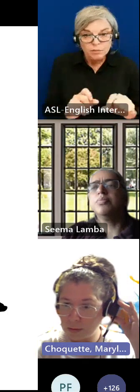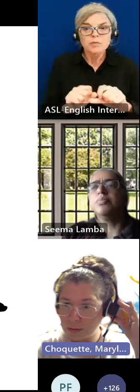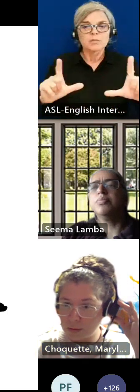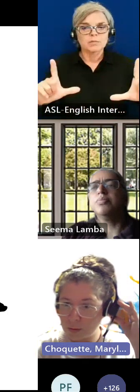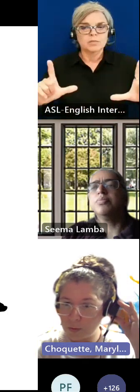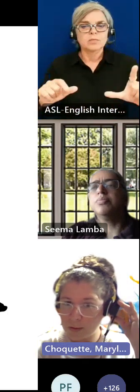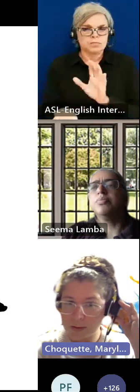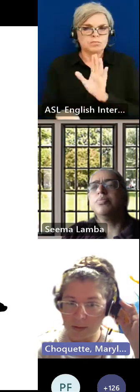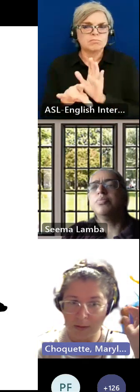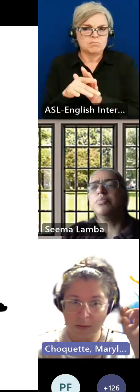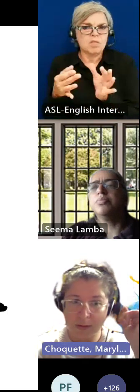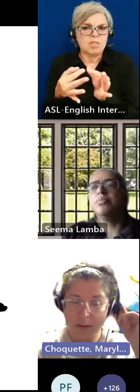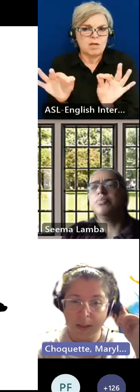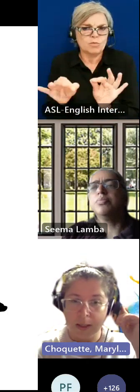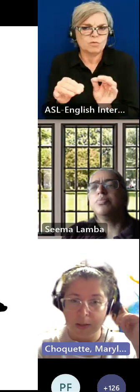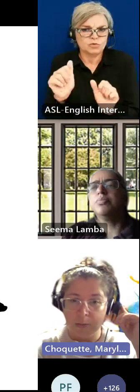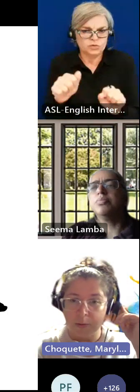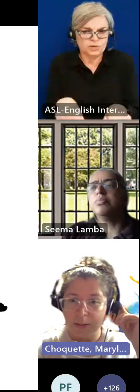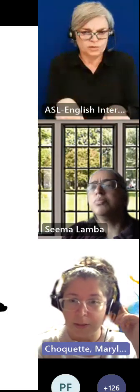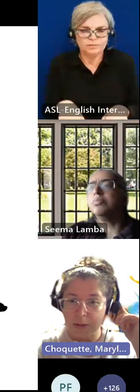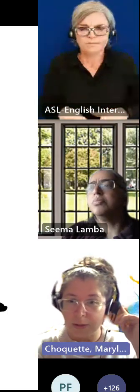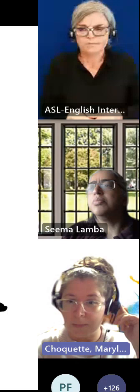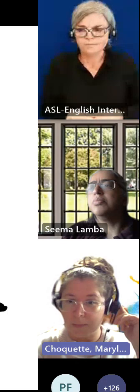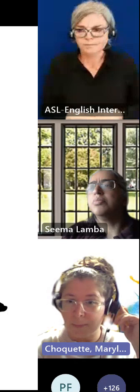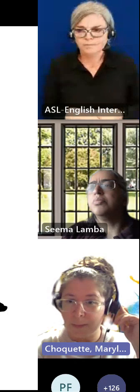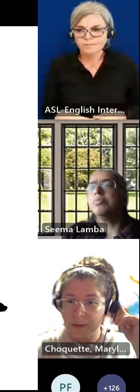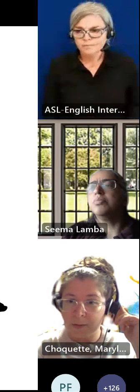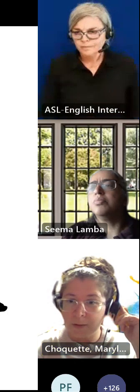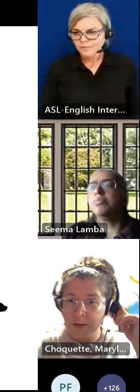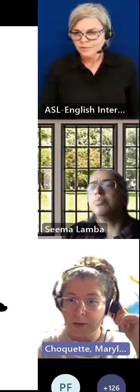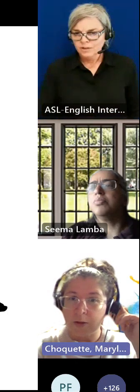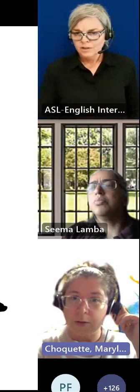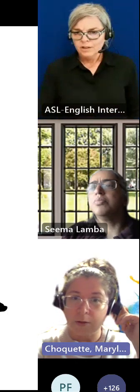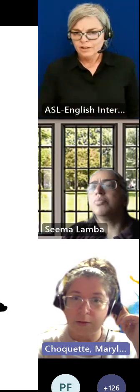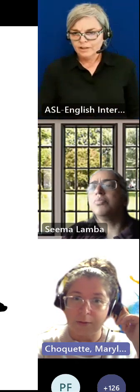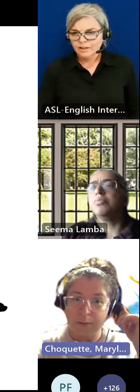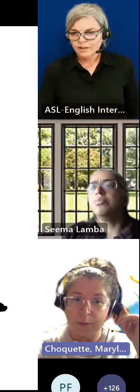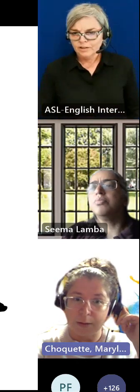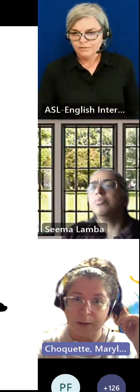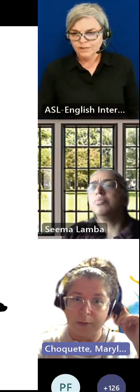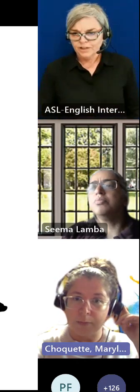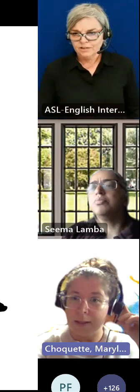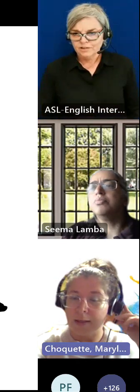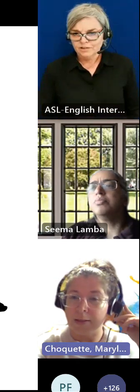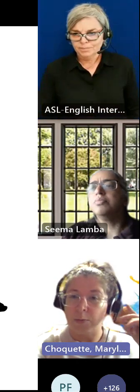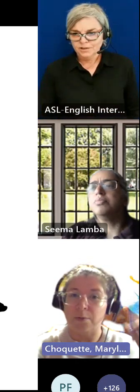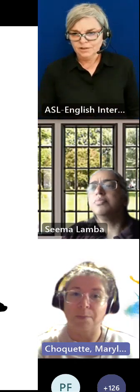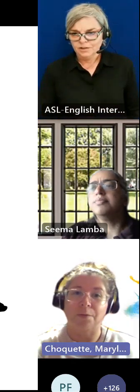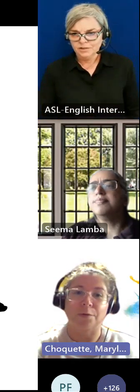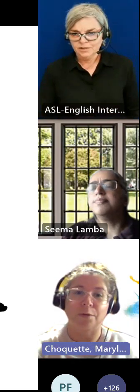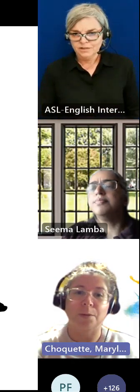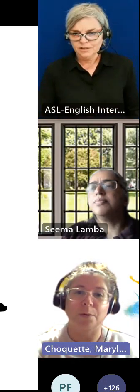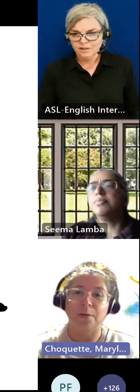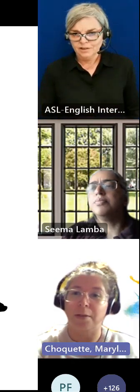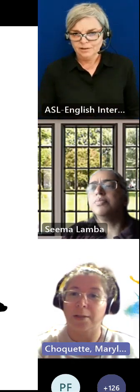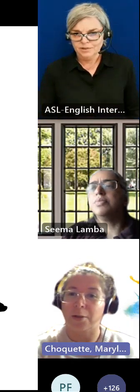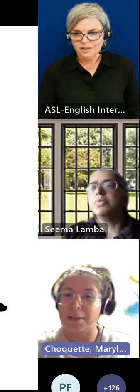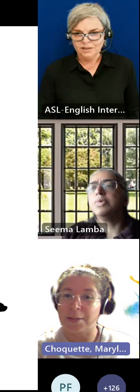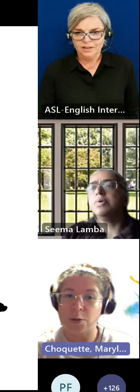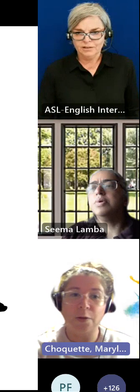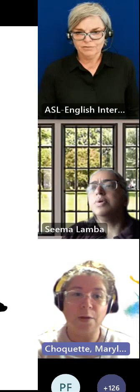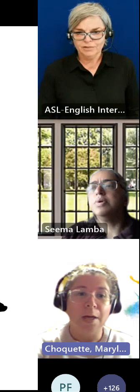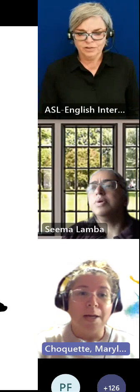to showcase this presentation in. Je t'aime aussi, Eric. Eric is one of my favorite